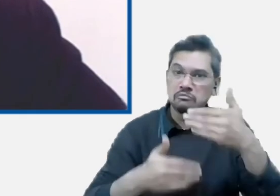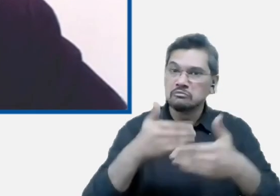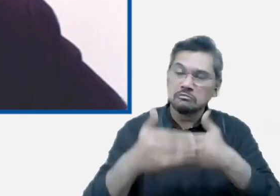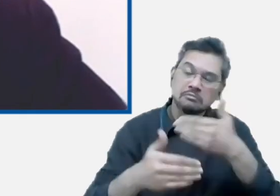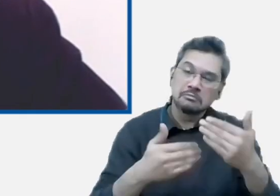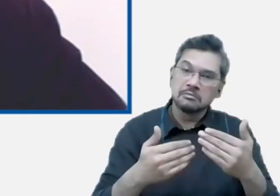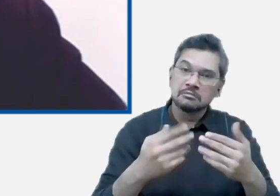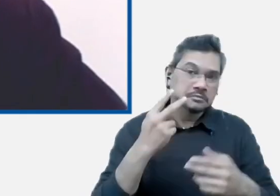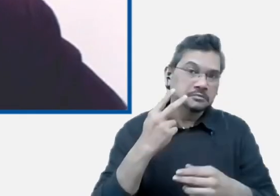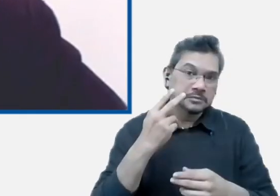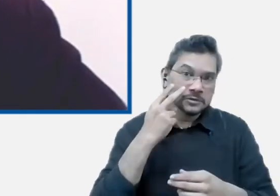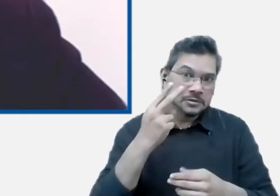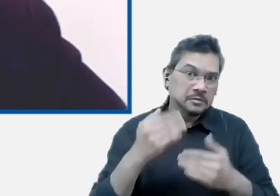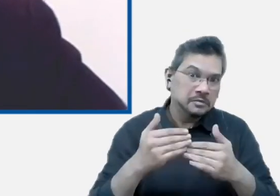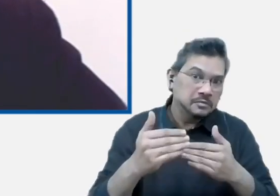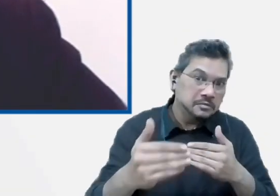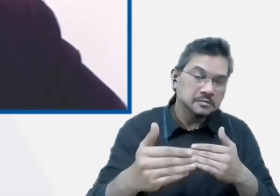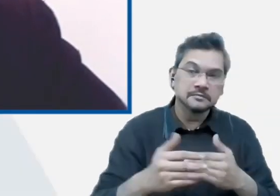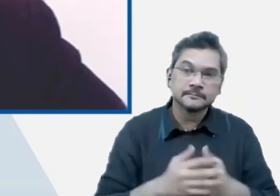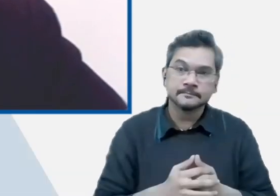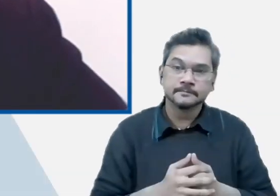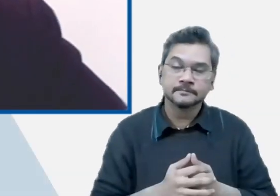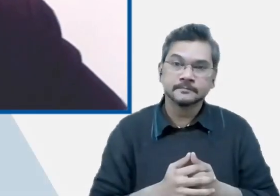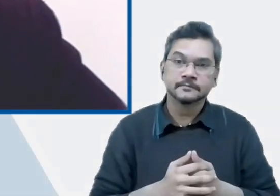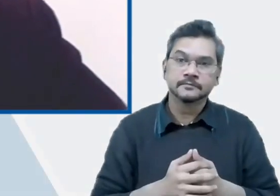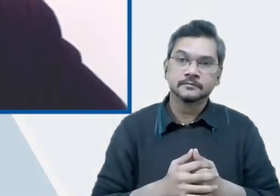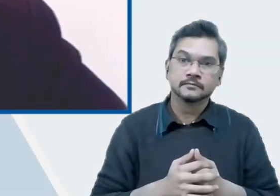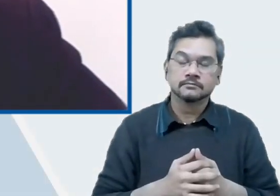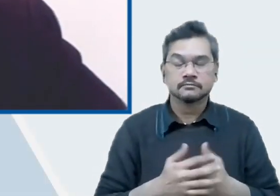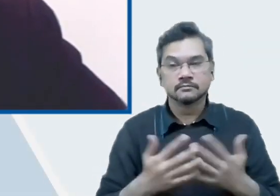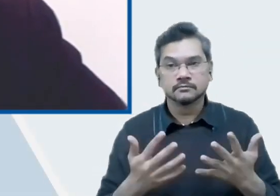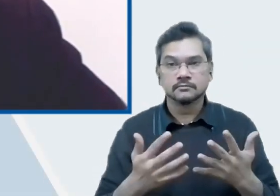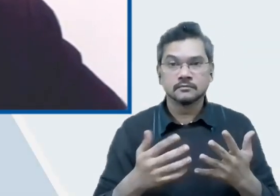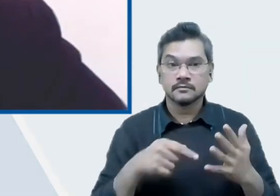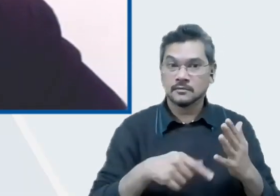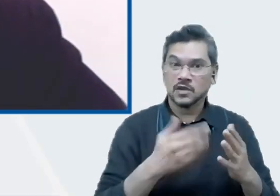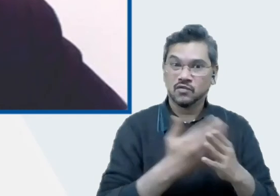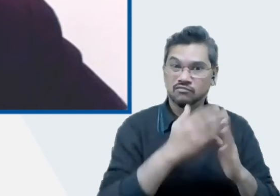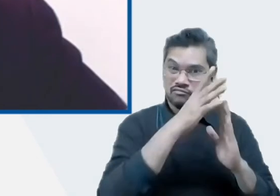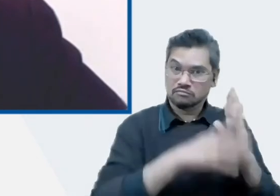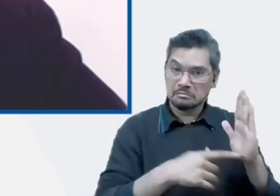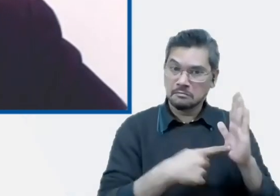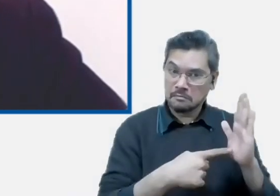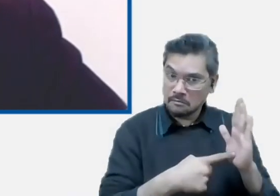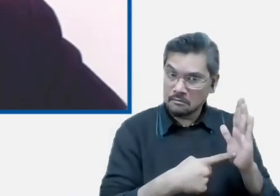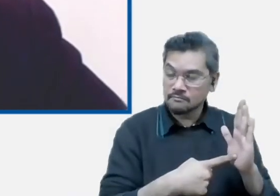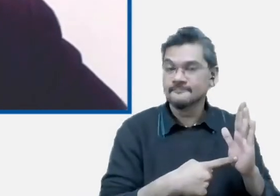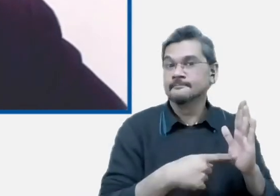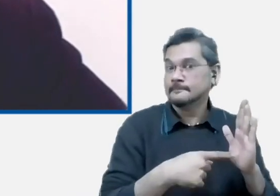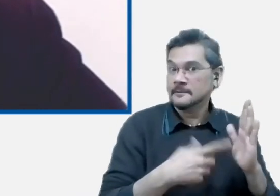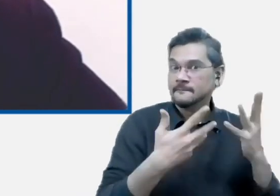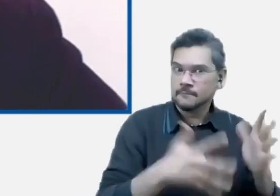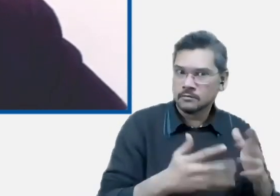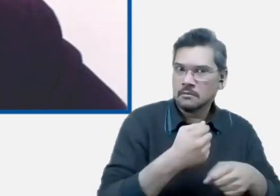desk. We need to produce documents that are living and that we can implement within a shorter time frame